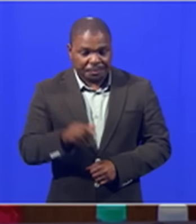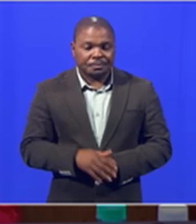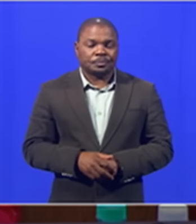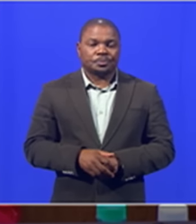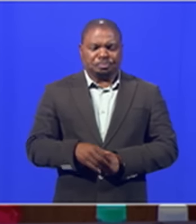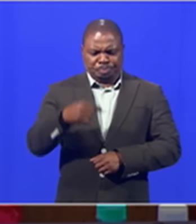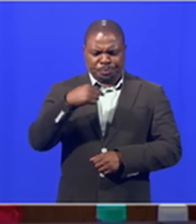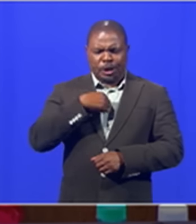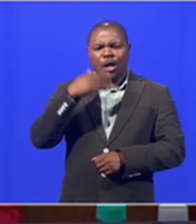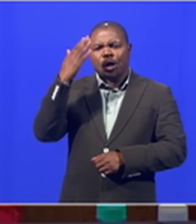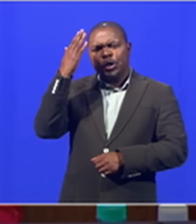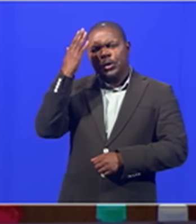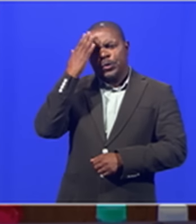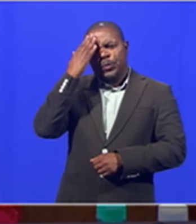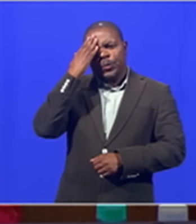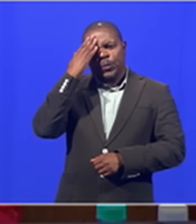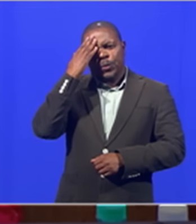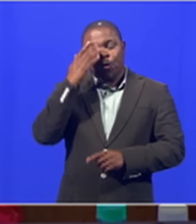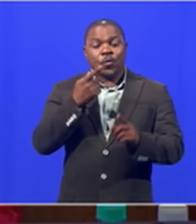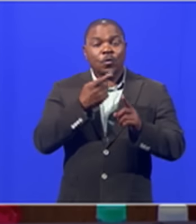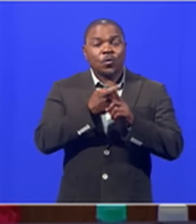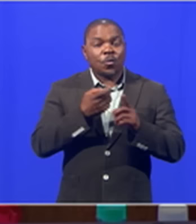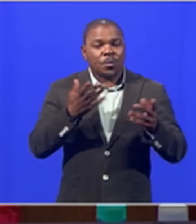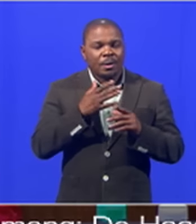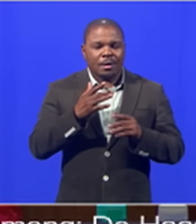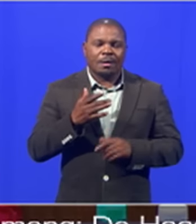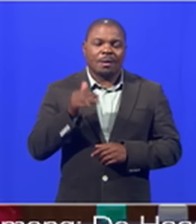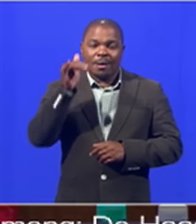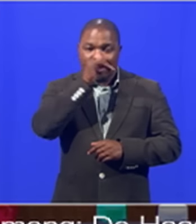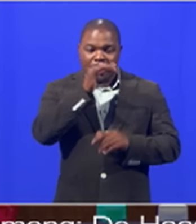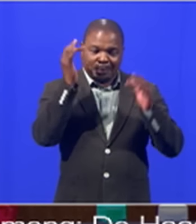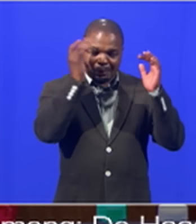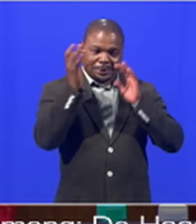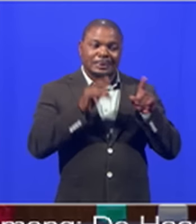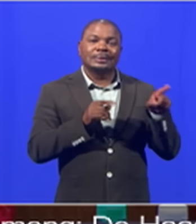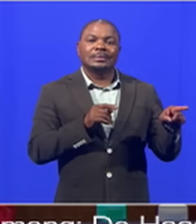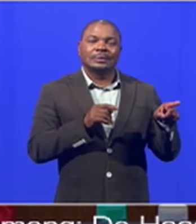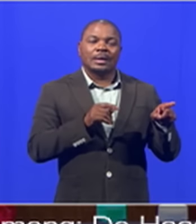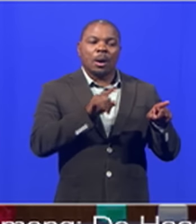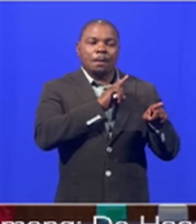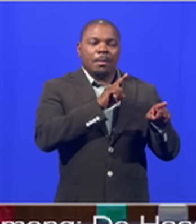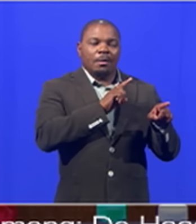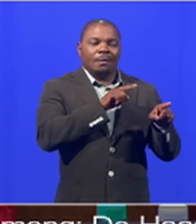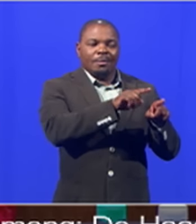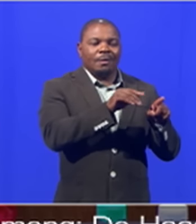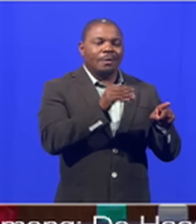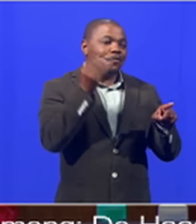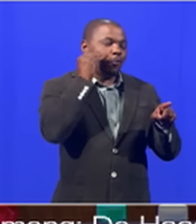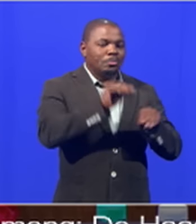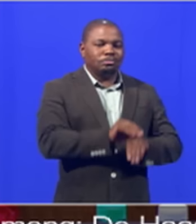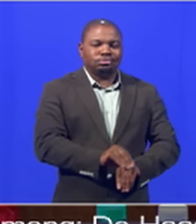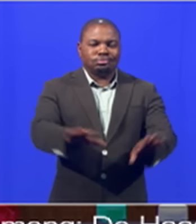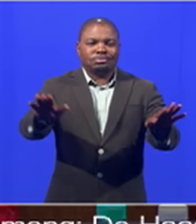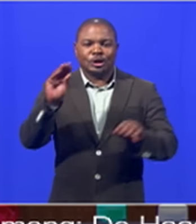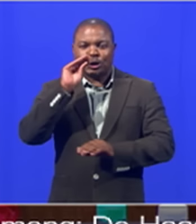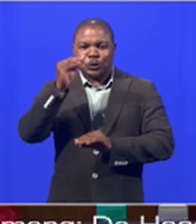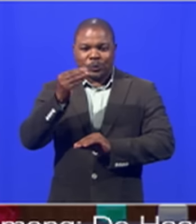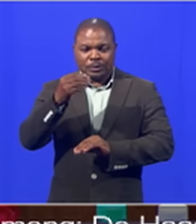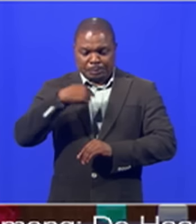I know this from crime intelligence itself, but it was leaked to the media, not by me,